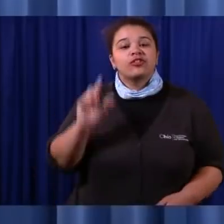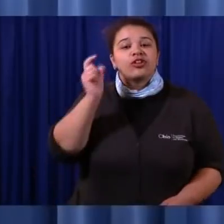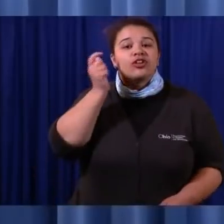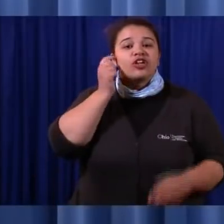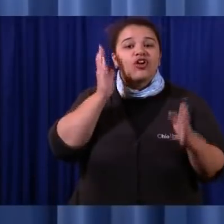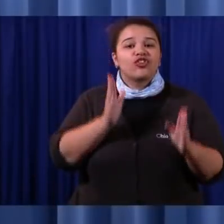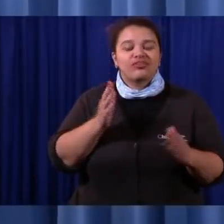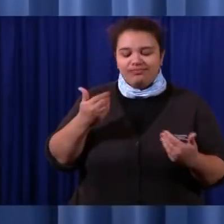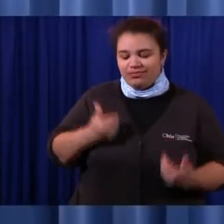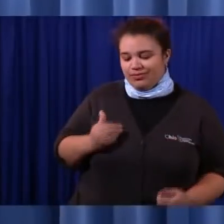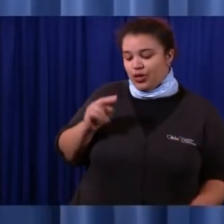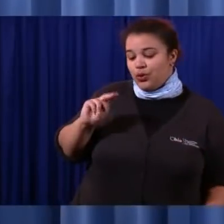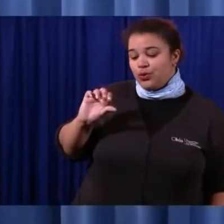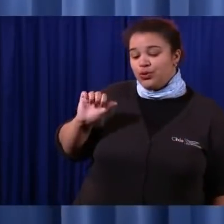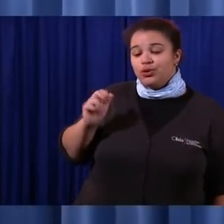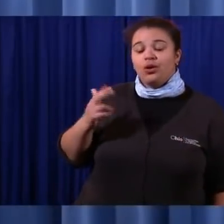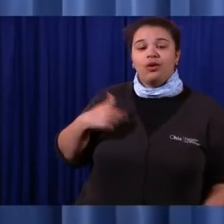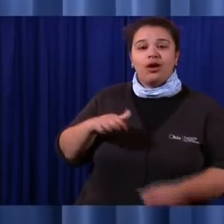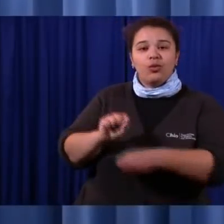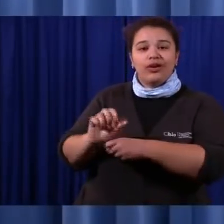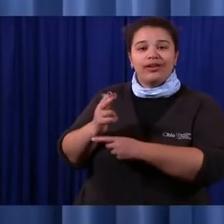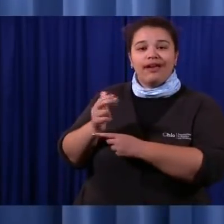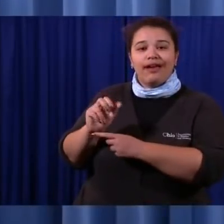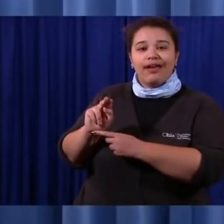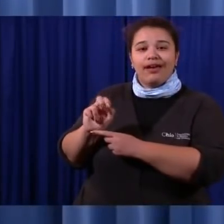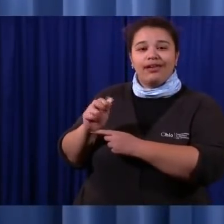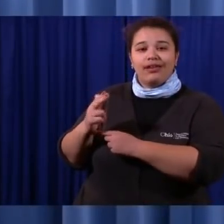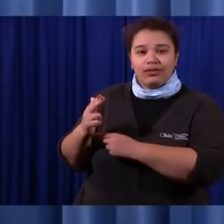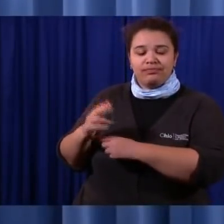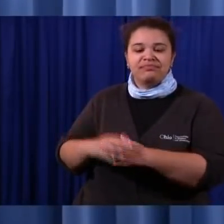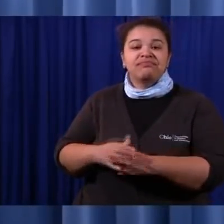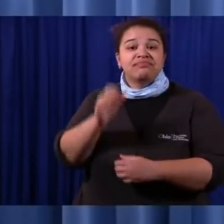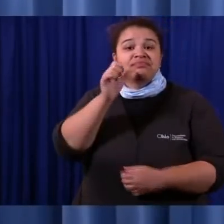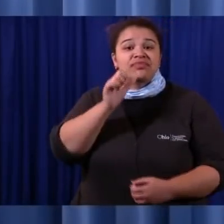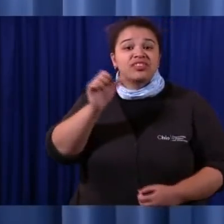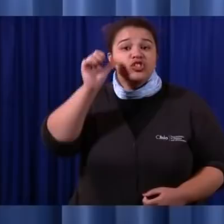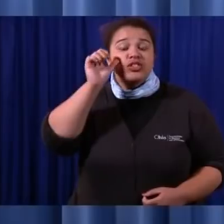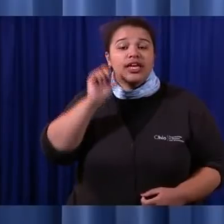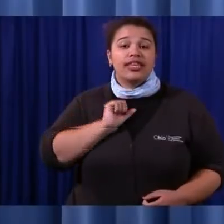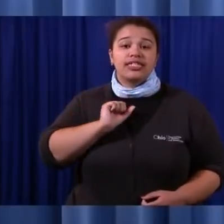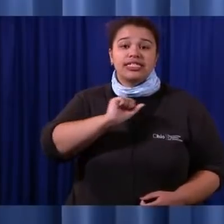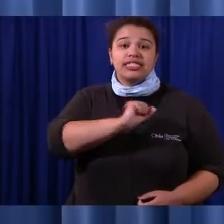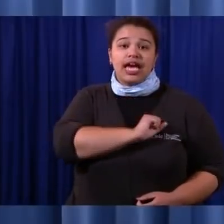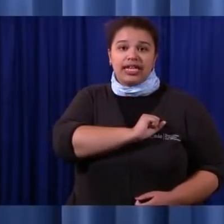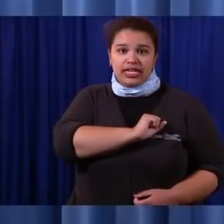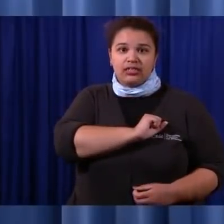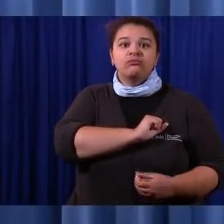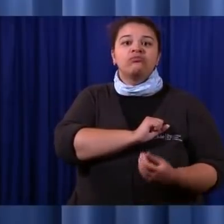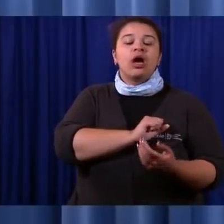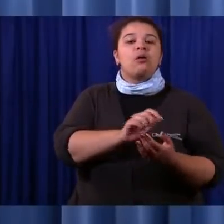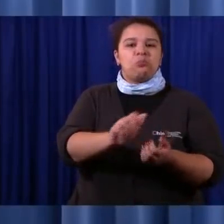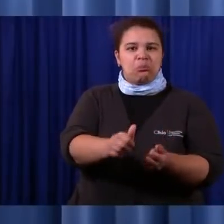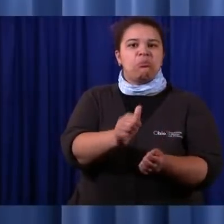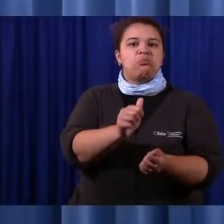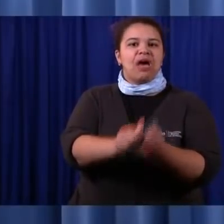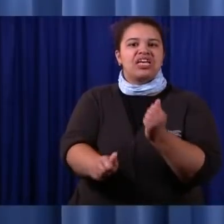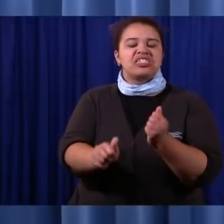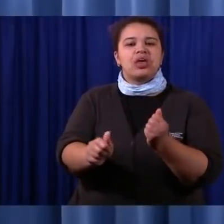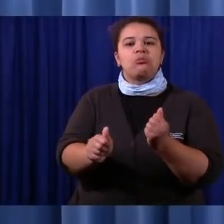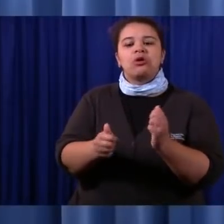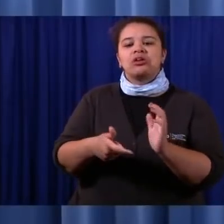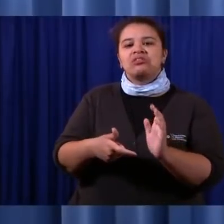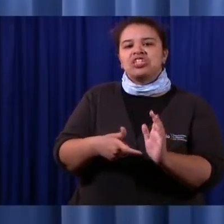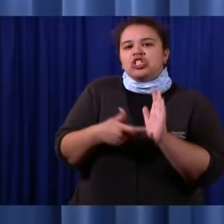Governor Noah Blundo, HNA News Service. Yesterday, the Senate passed some conditions on contact tracing similar to what the